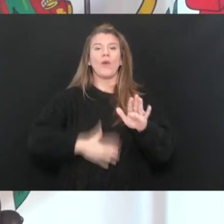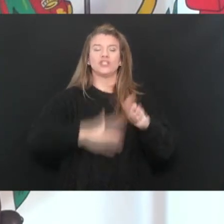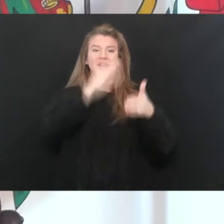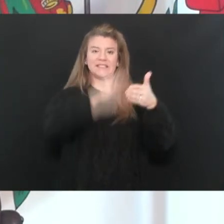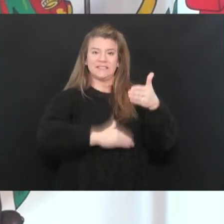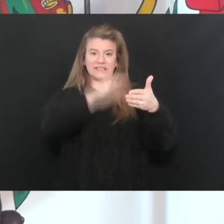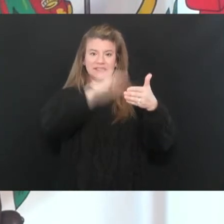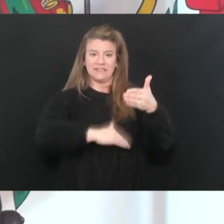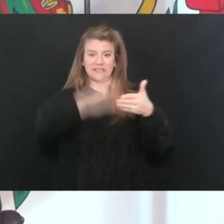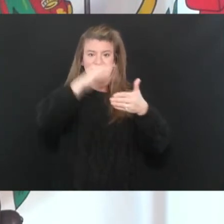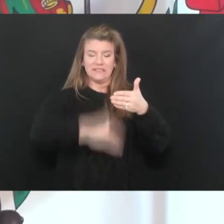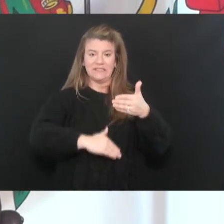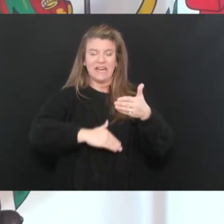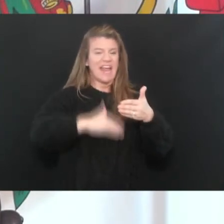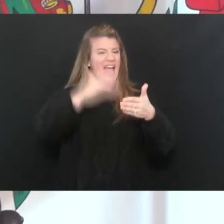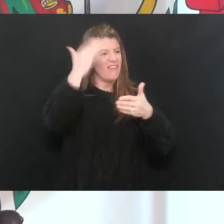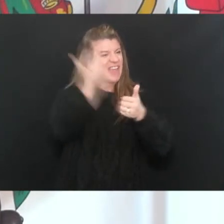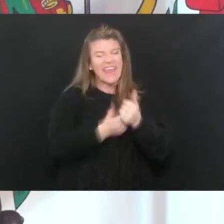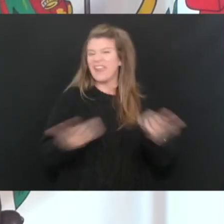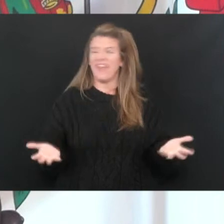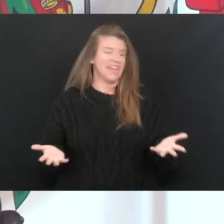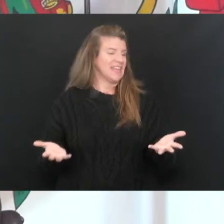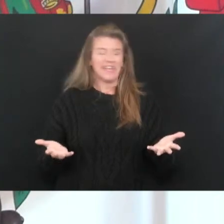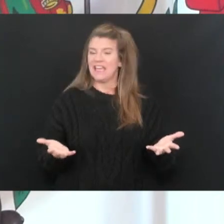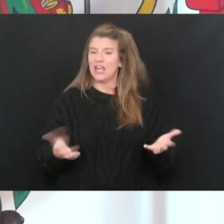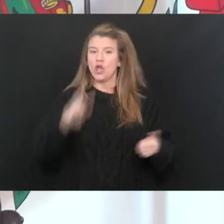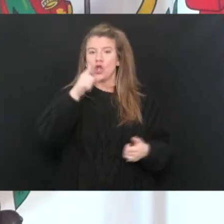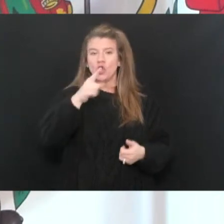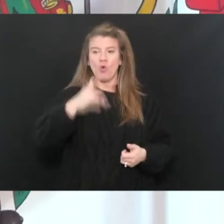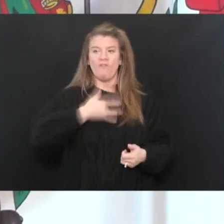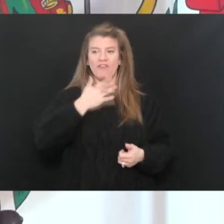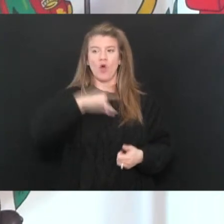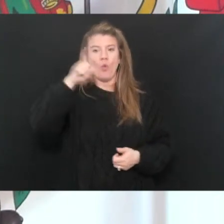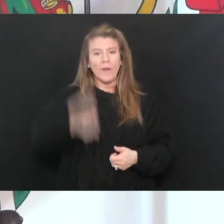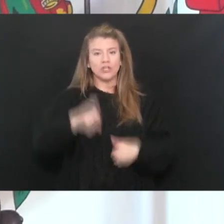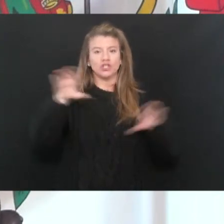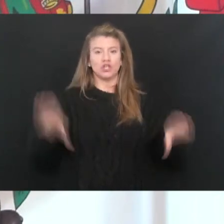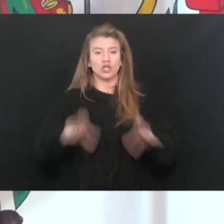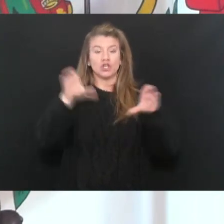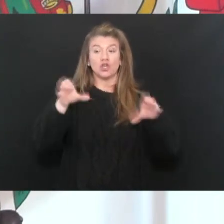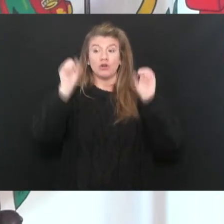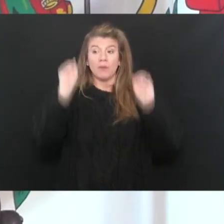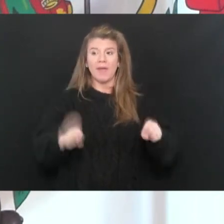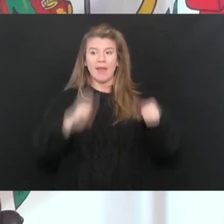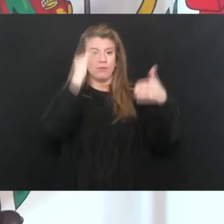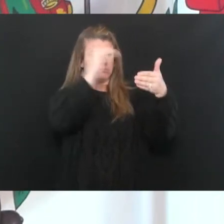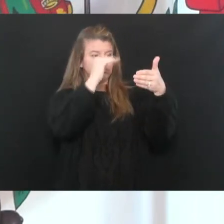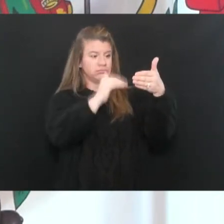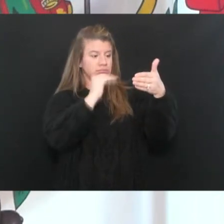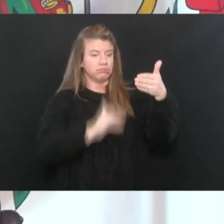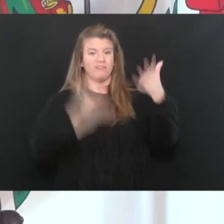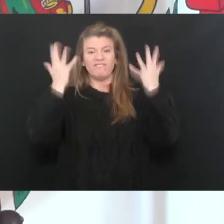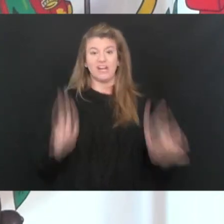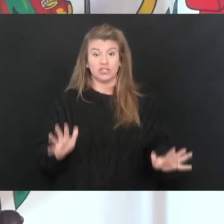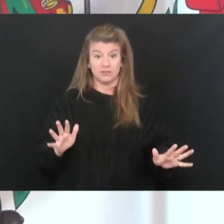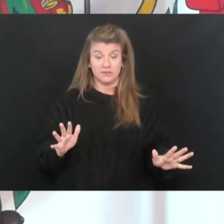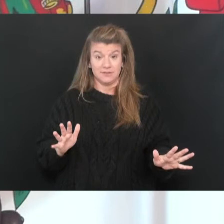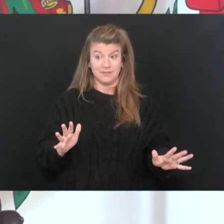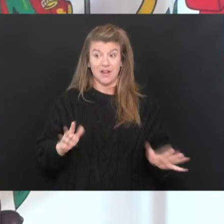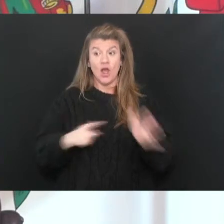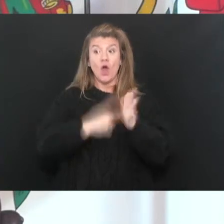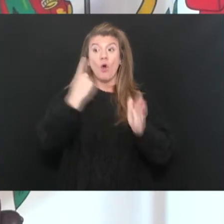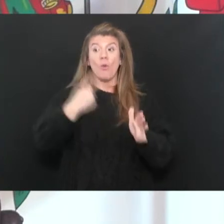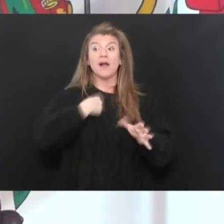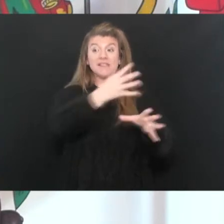of any and everything that they think we should do to be able to get this done. And once I get